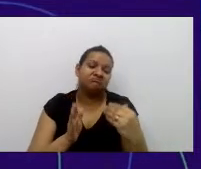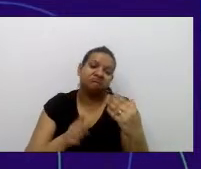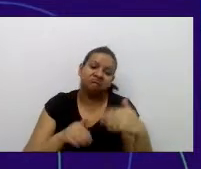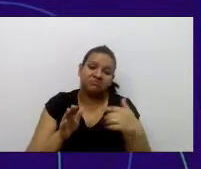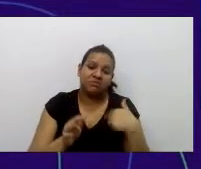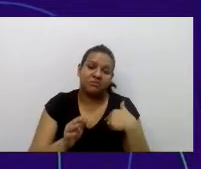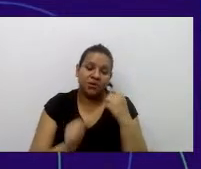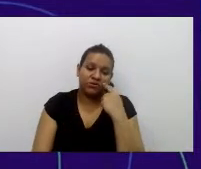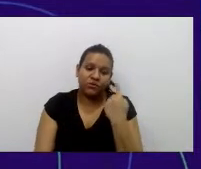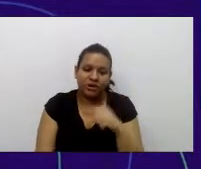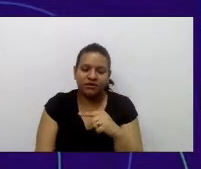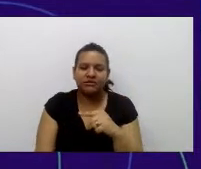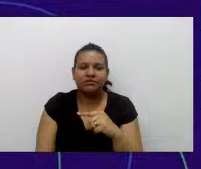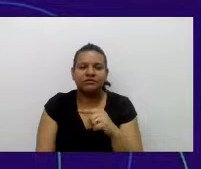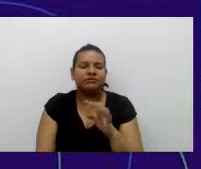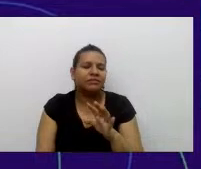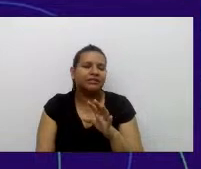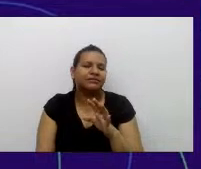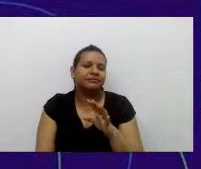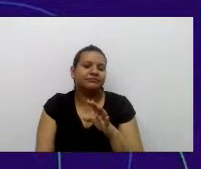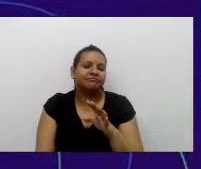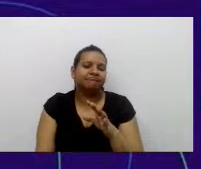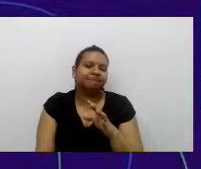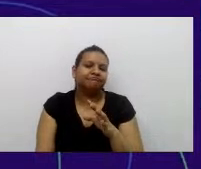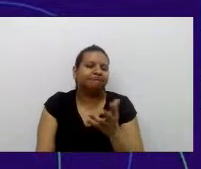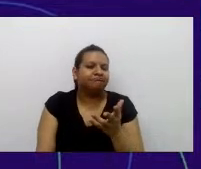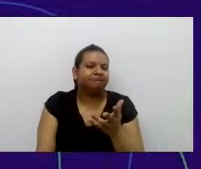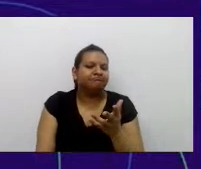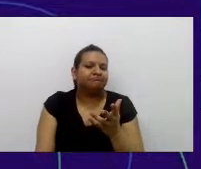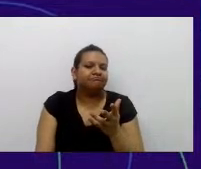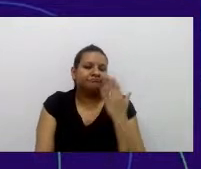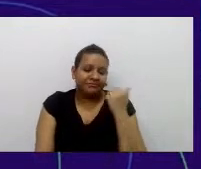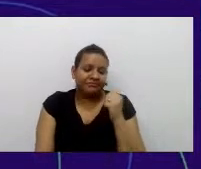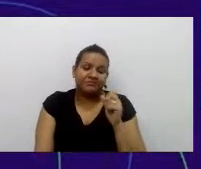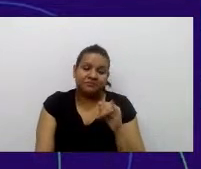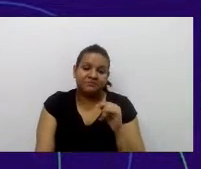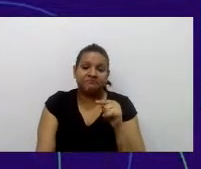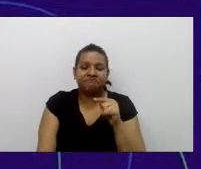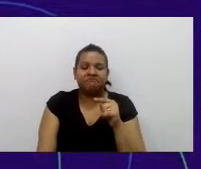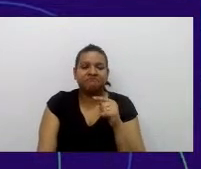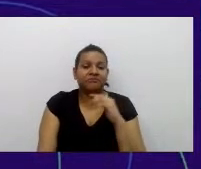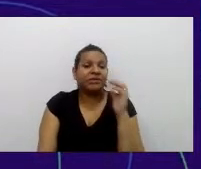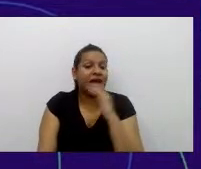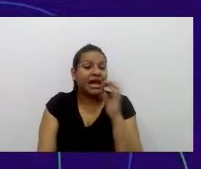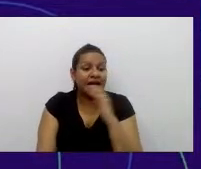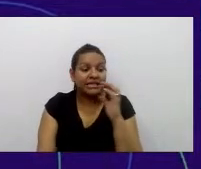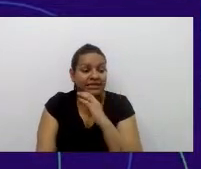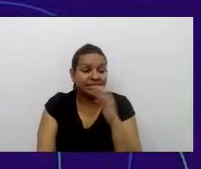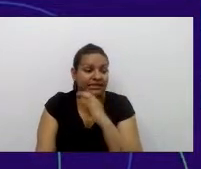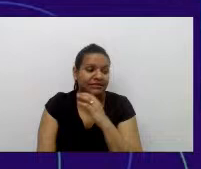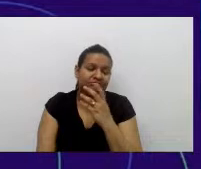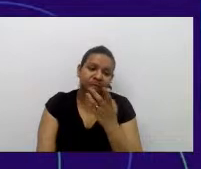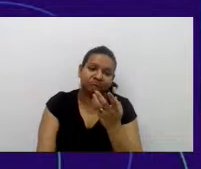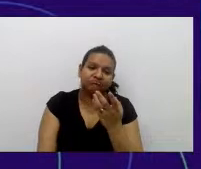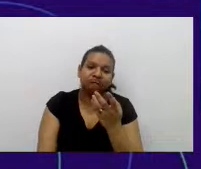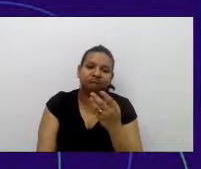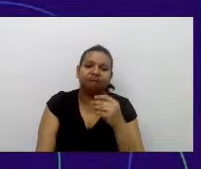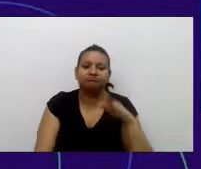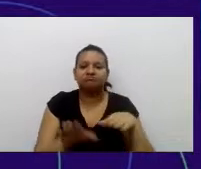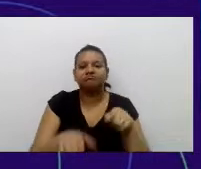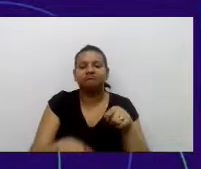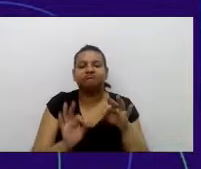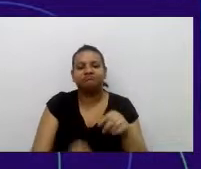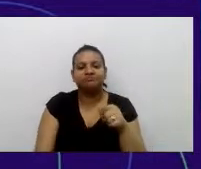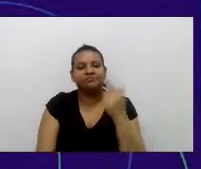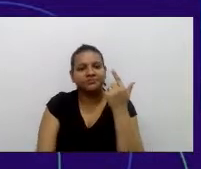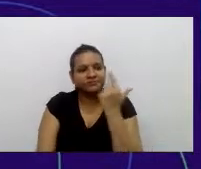a pinch, in a rush, you can definitely go ahead and be provided with a lesson plan here. In terms